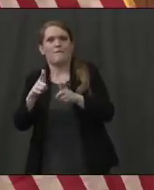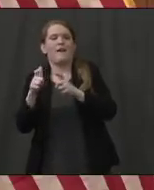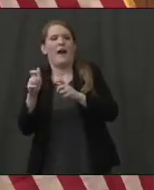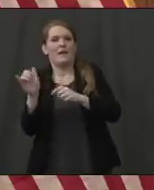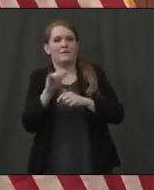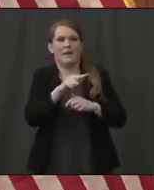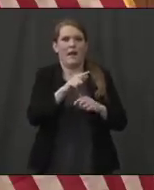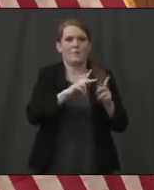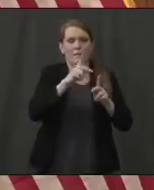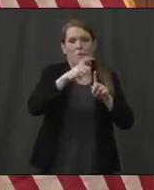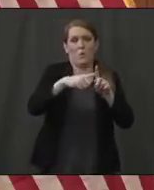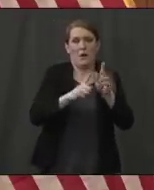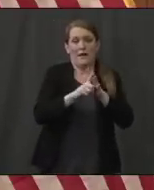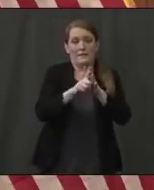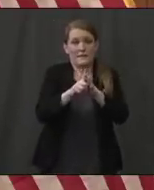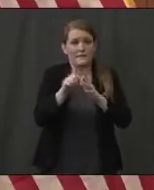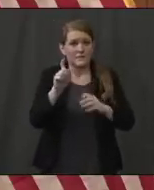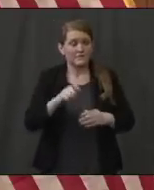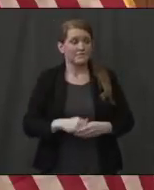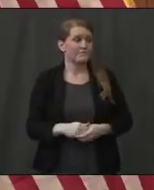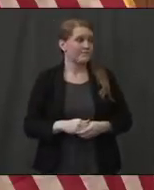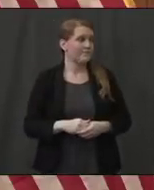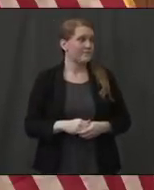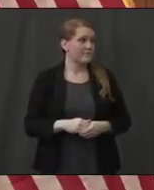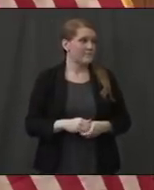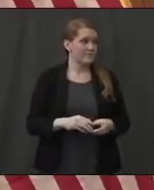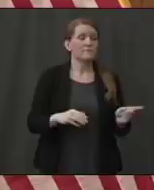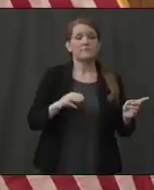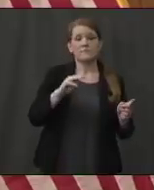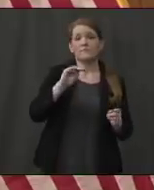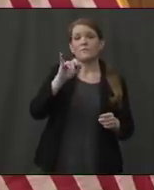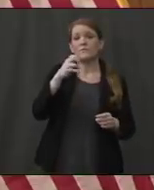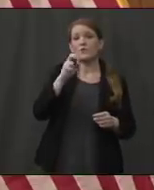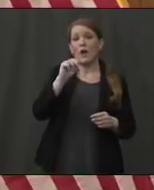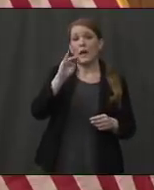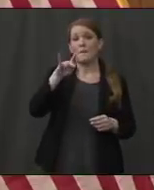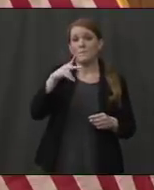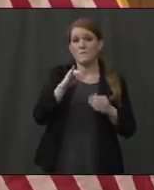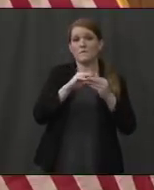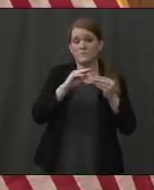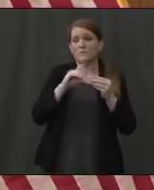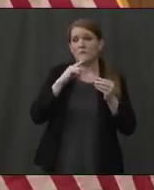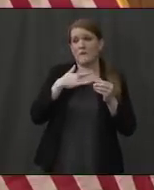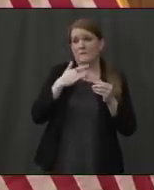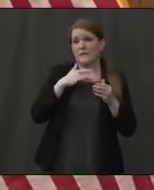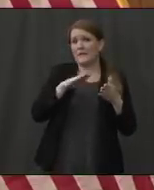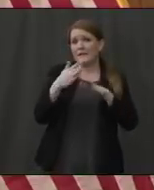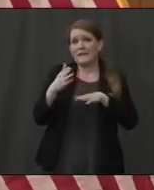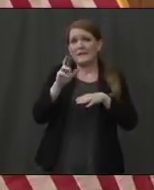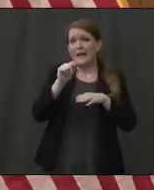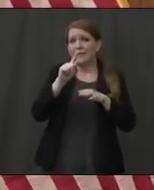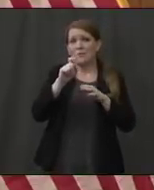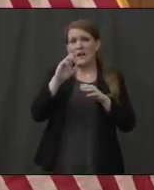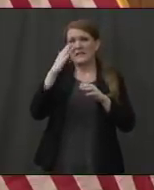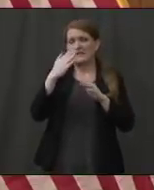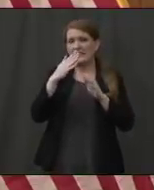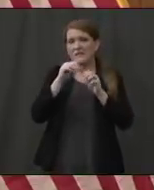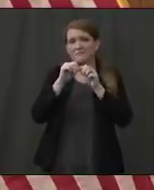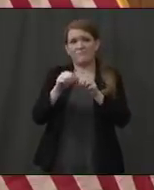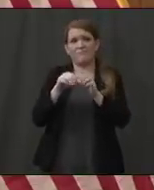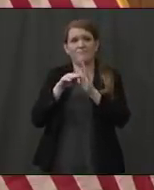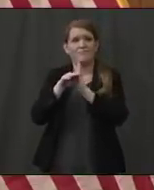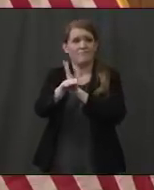I think the death rate typically is fairly constant throughout these pandemics, that as the infection